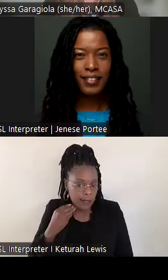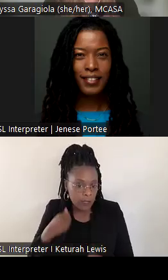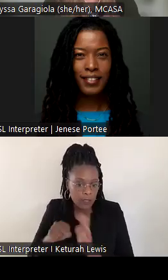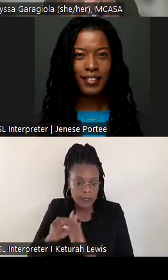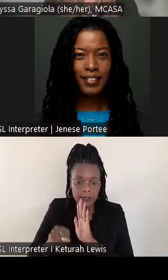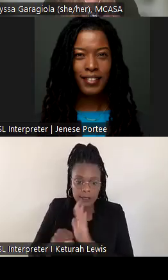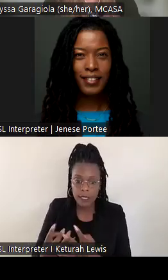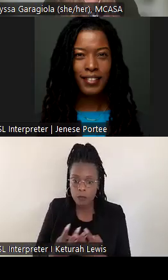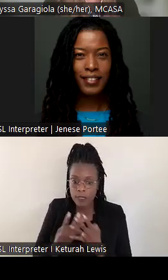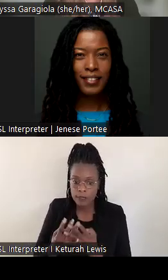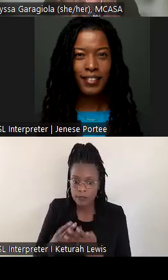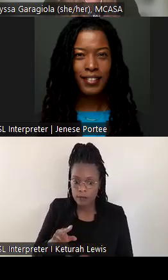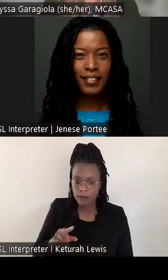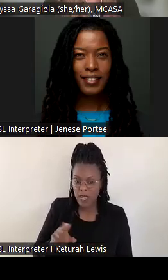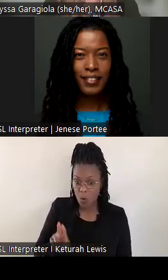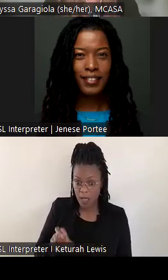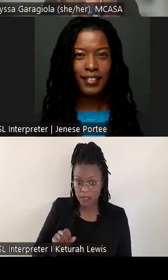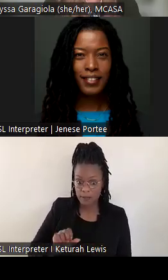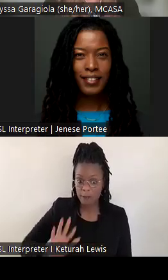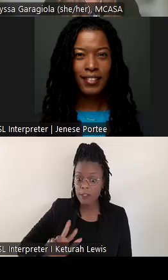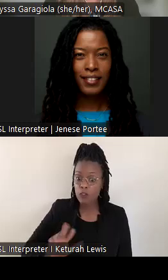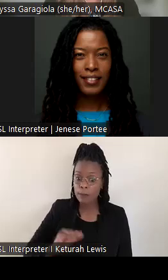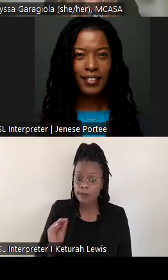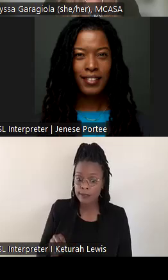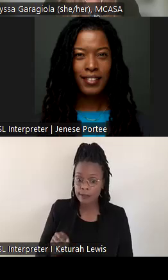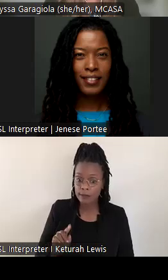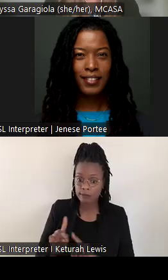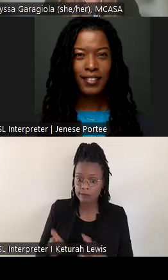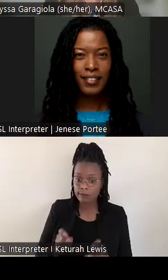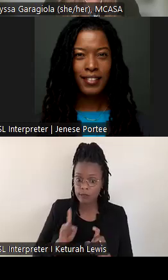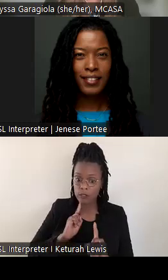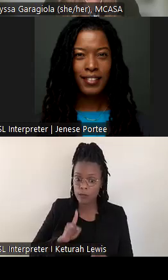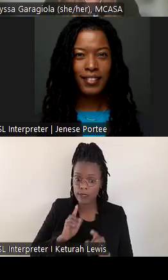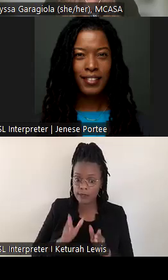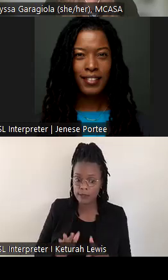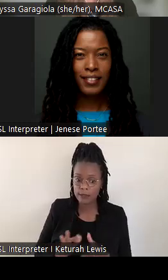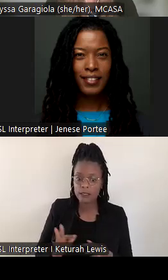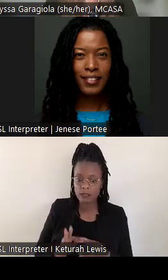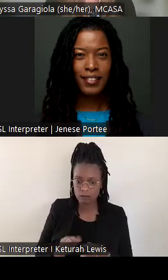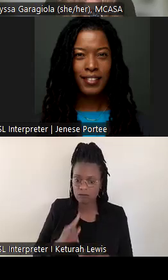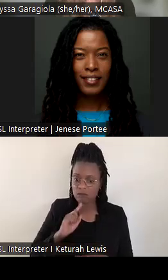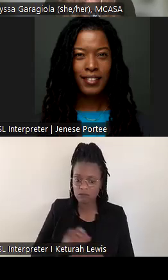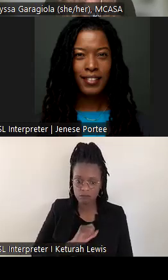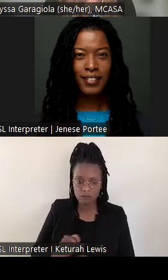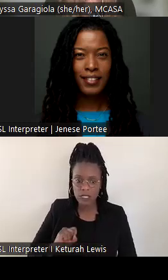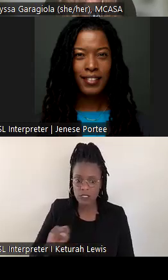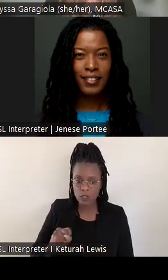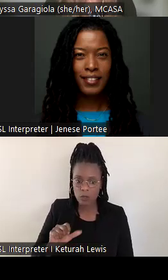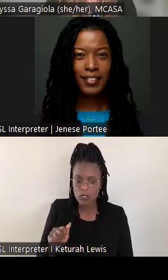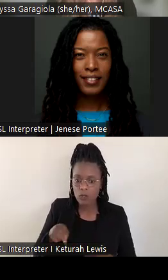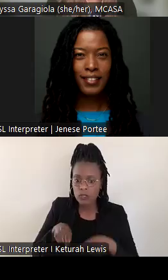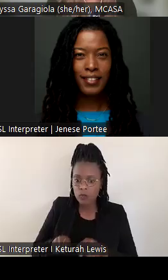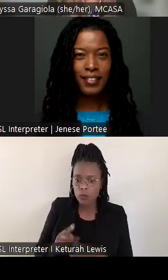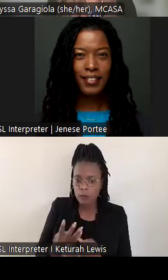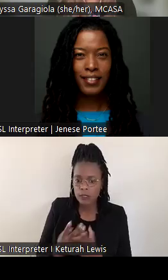53% of survey respondents reported being sexually assaulted during their prison term. 31%